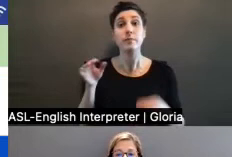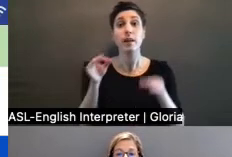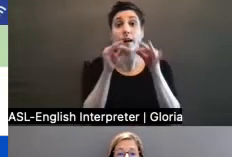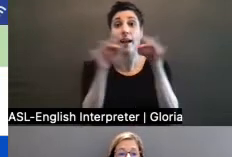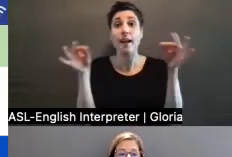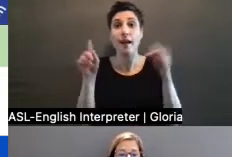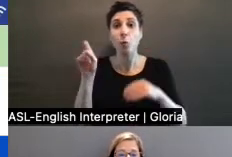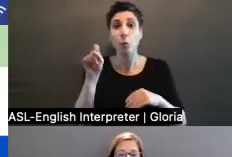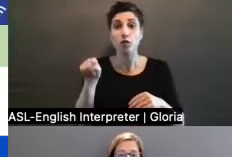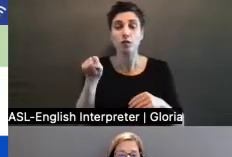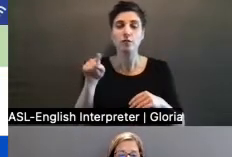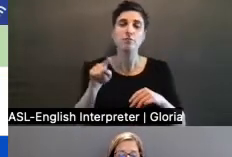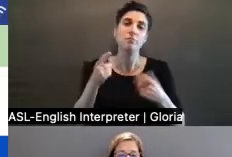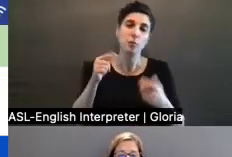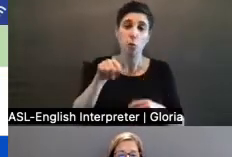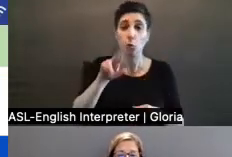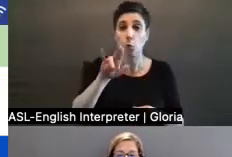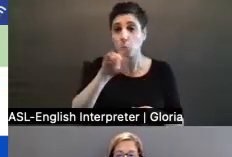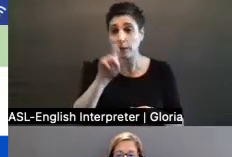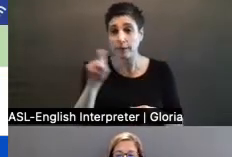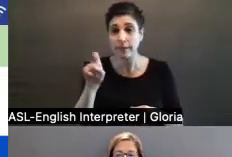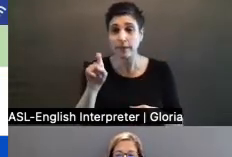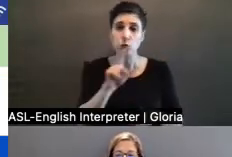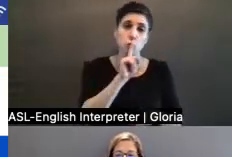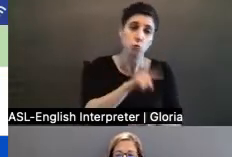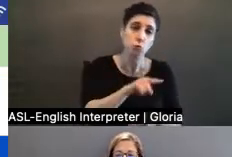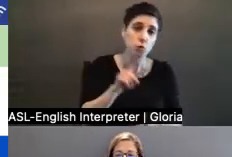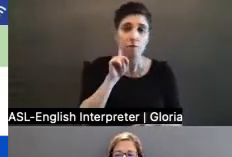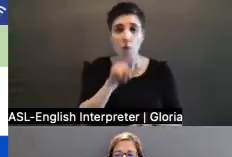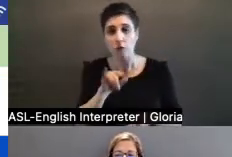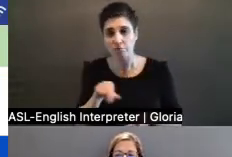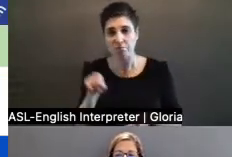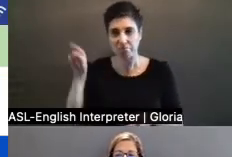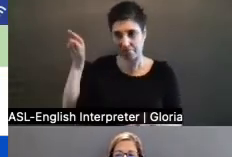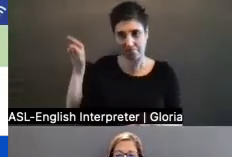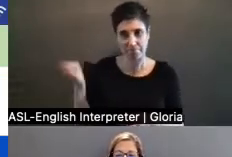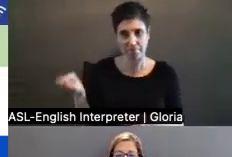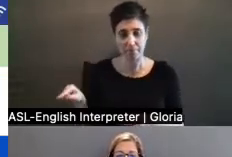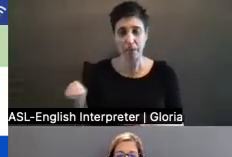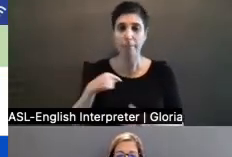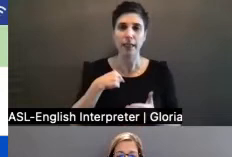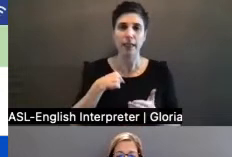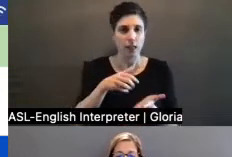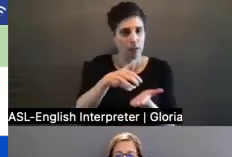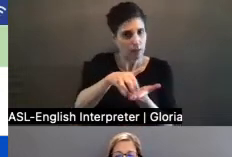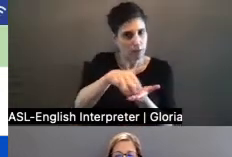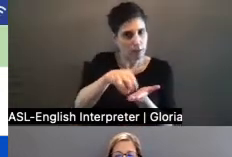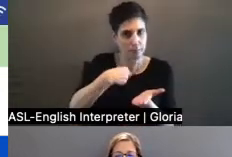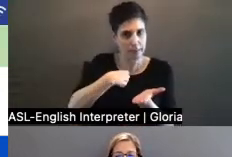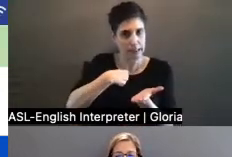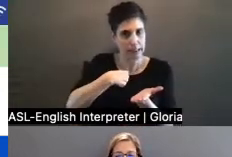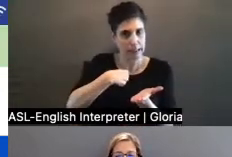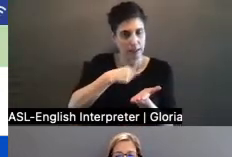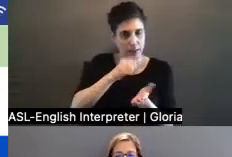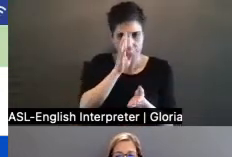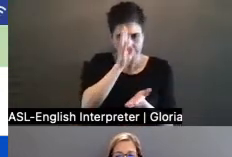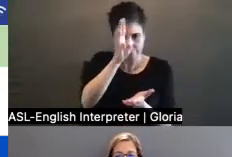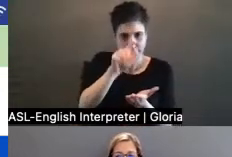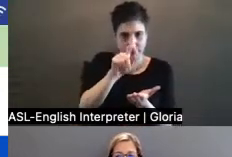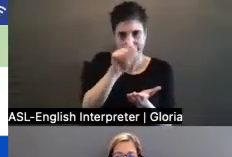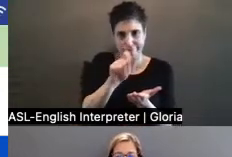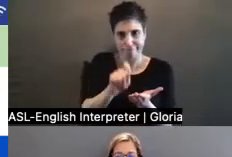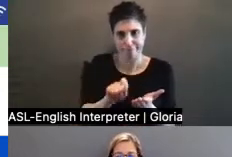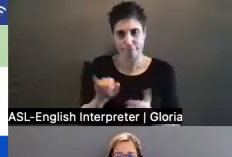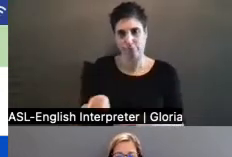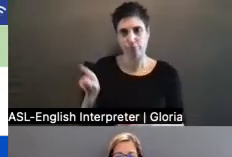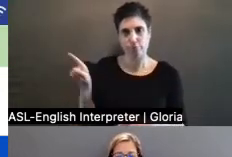are quizzes, true and false, and so on. And that's something I built from scratch specifically for my course or session I was doing.